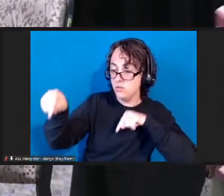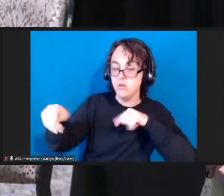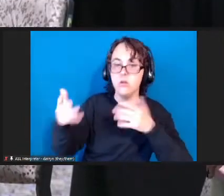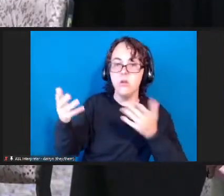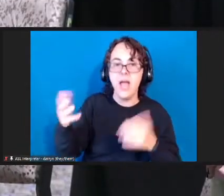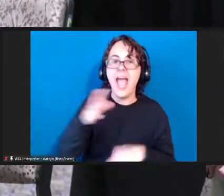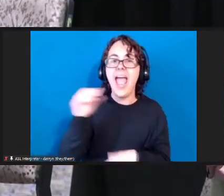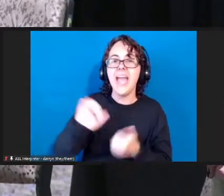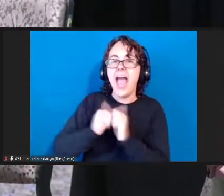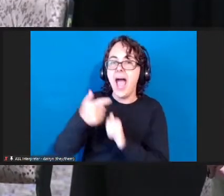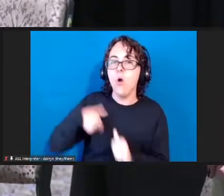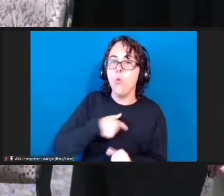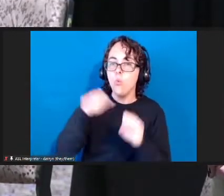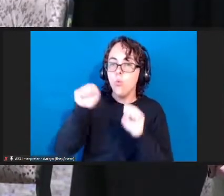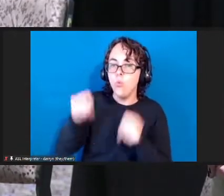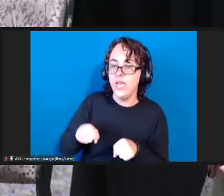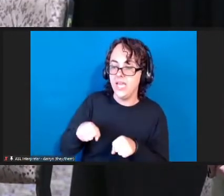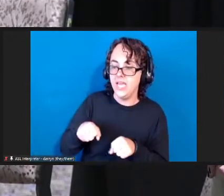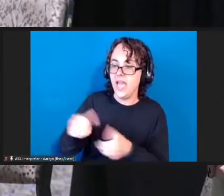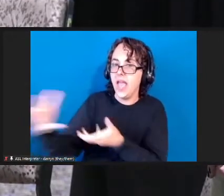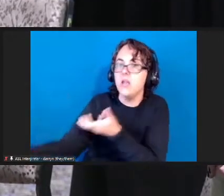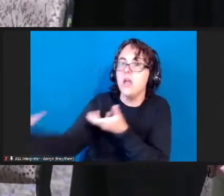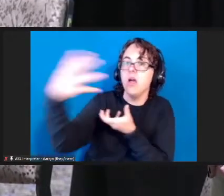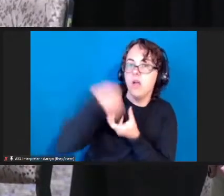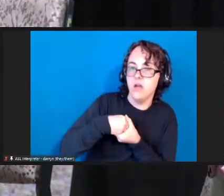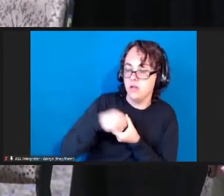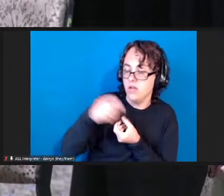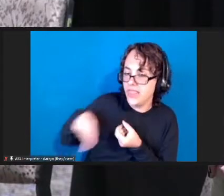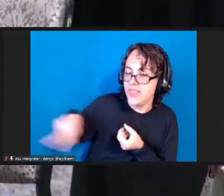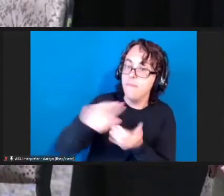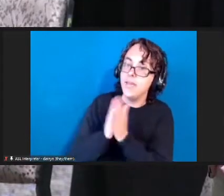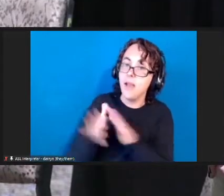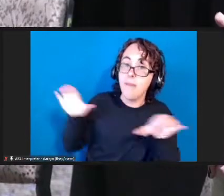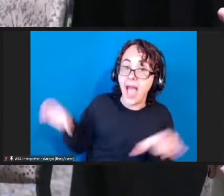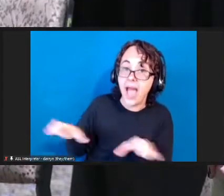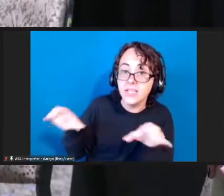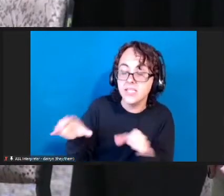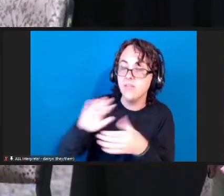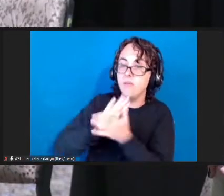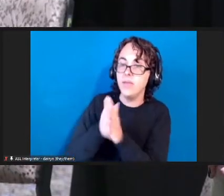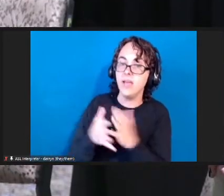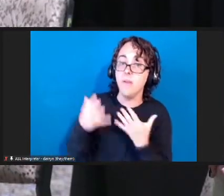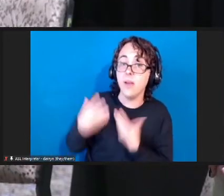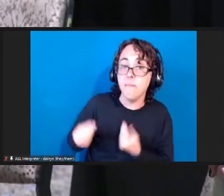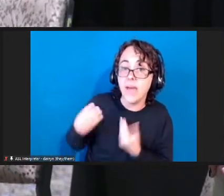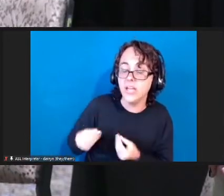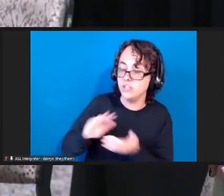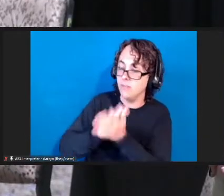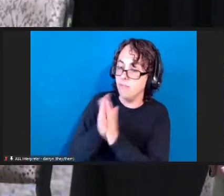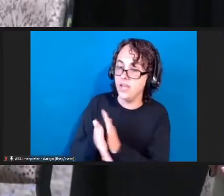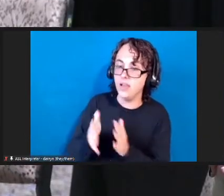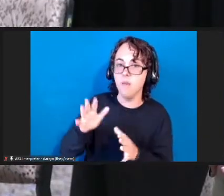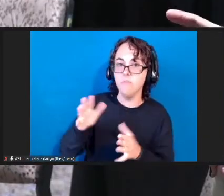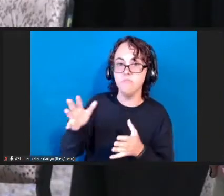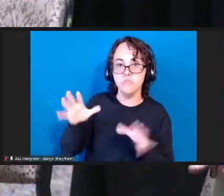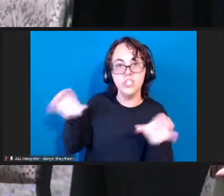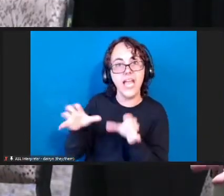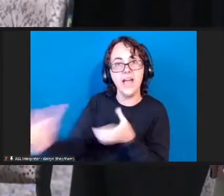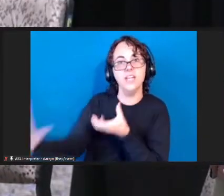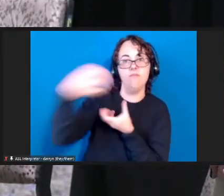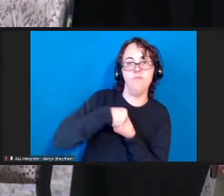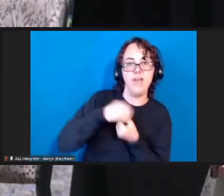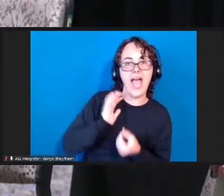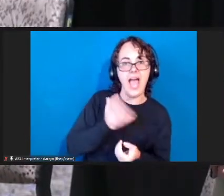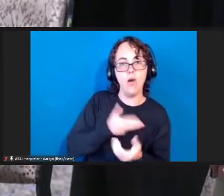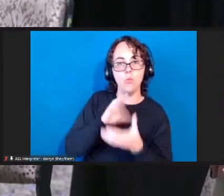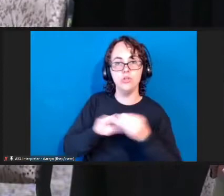active, compassionate, and imaginative members of the storytelling process that we have enacted